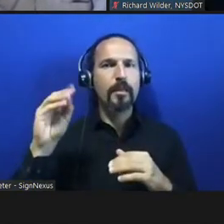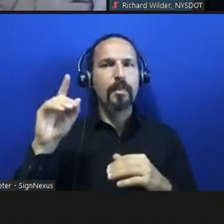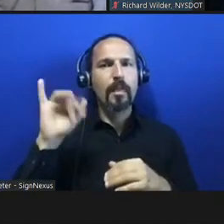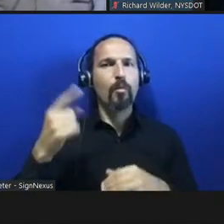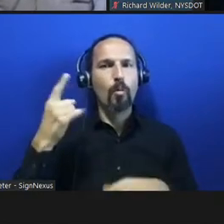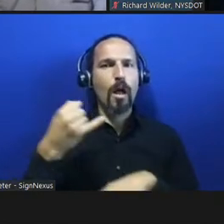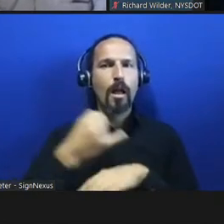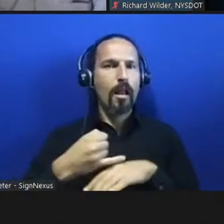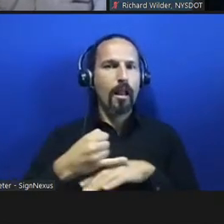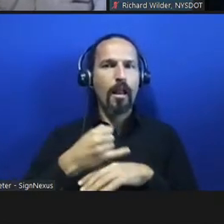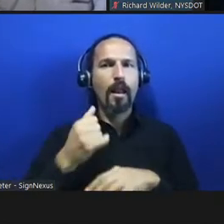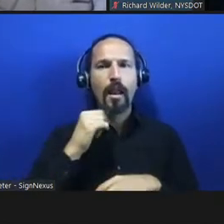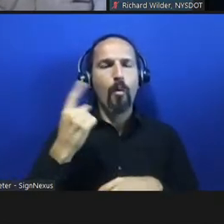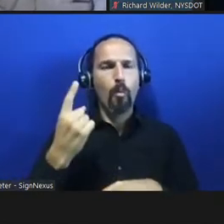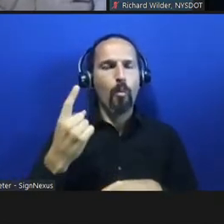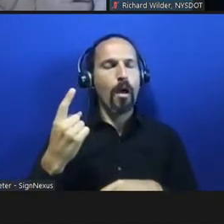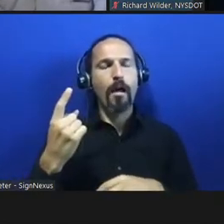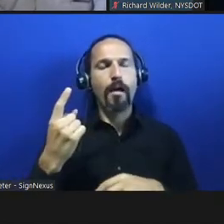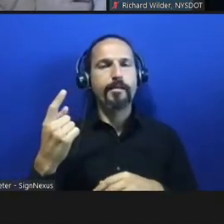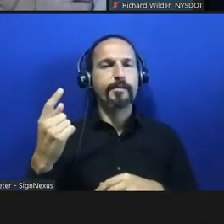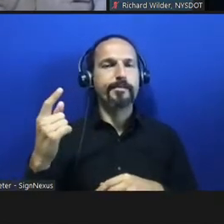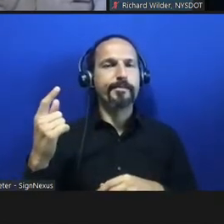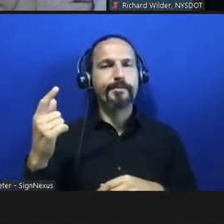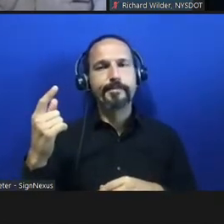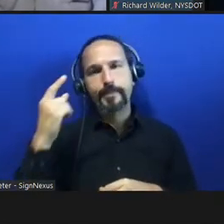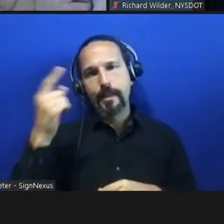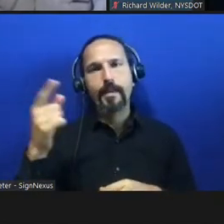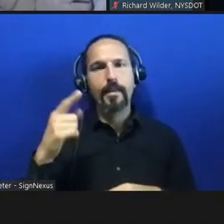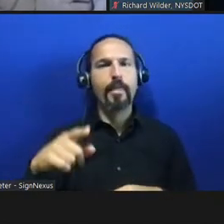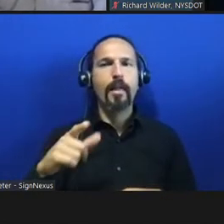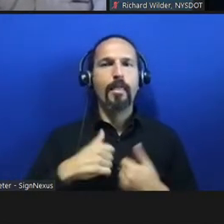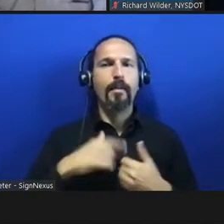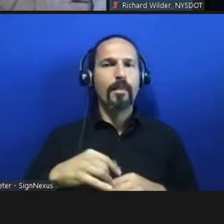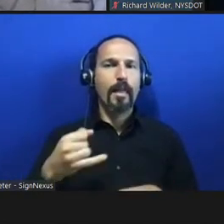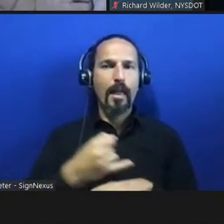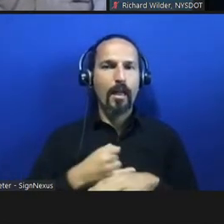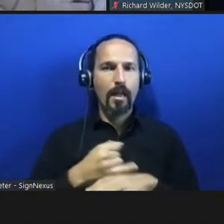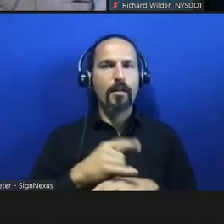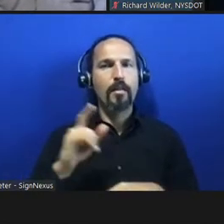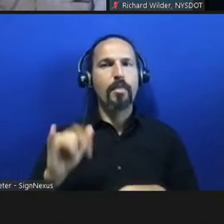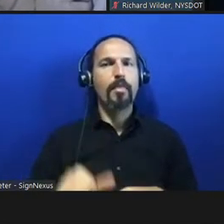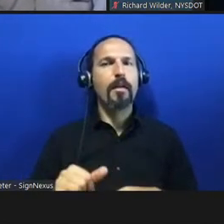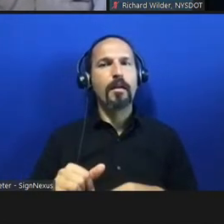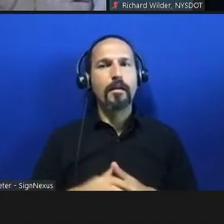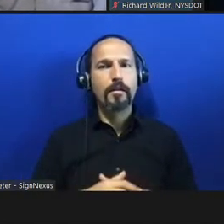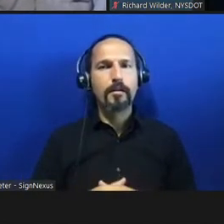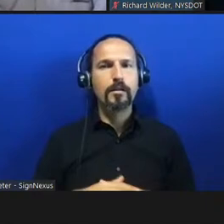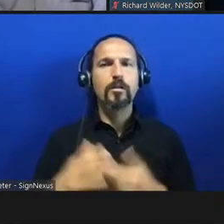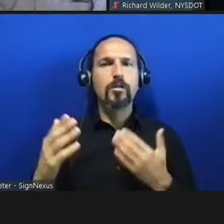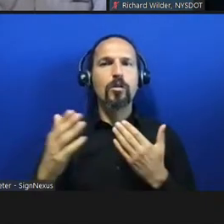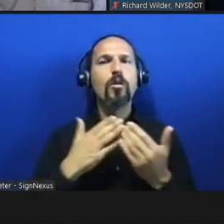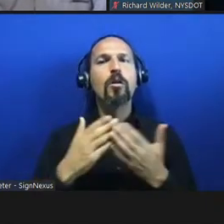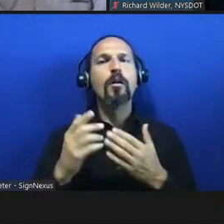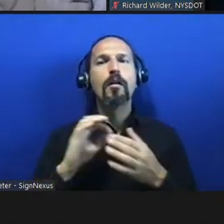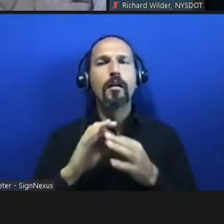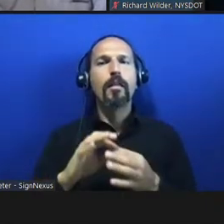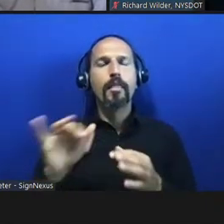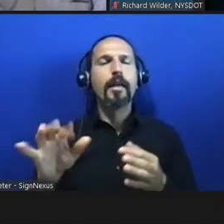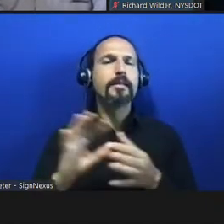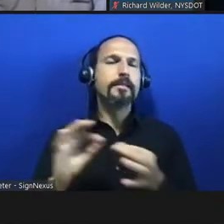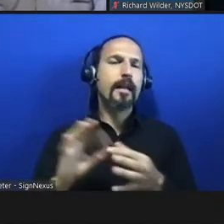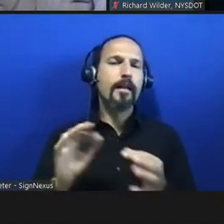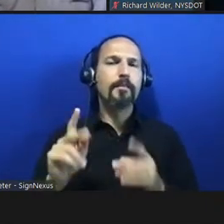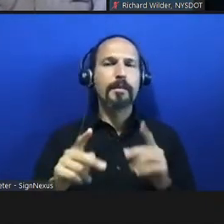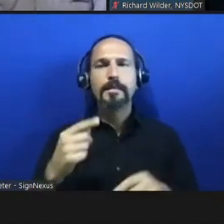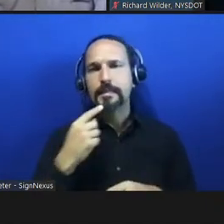and not a dime should come from anyone that lives on the island at the bare minimum regarding some of the statements that other people